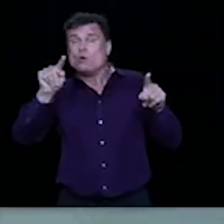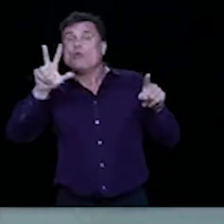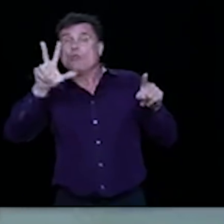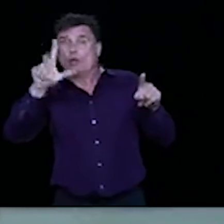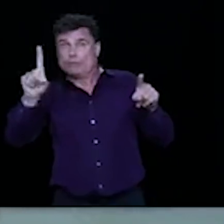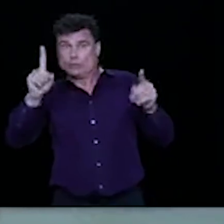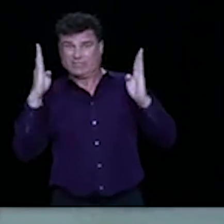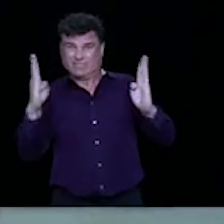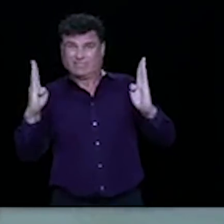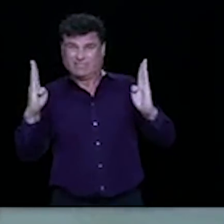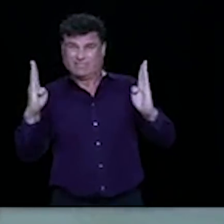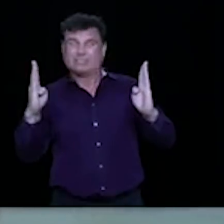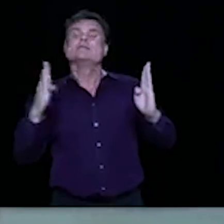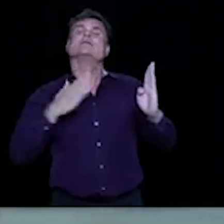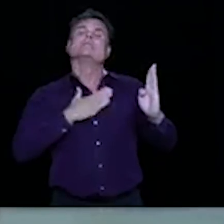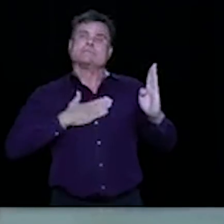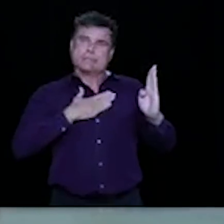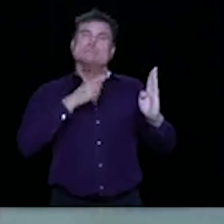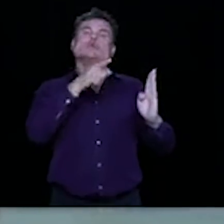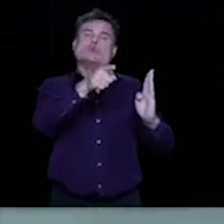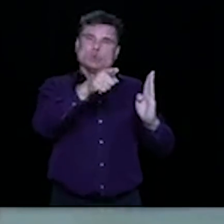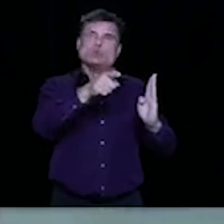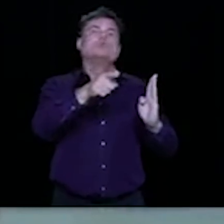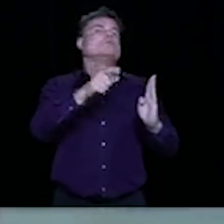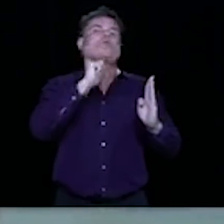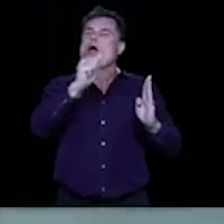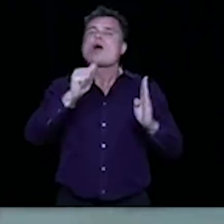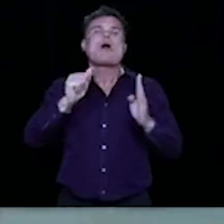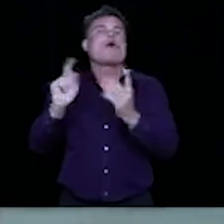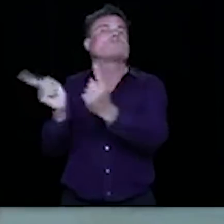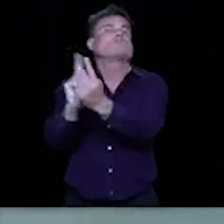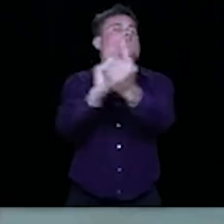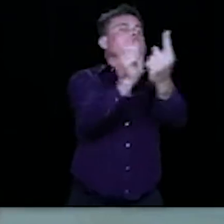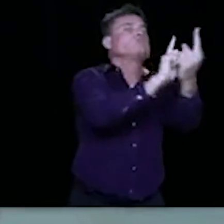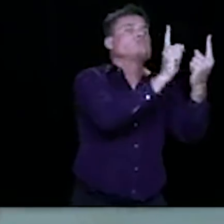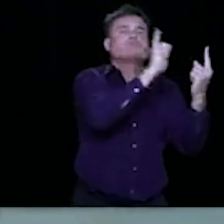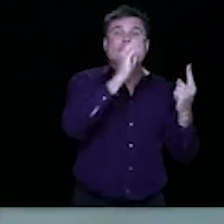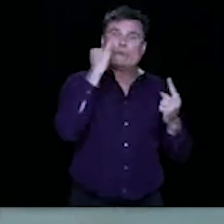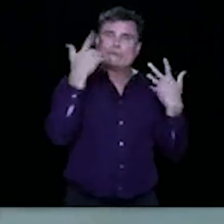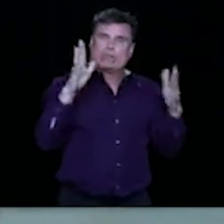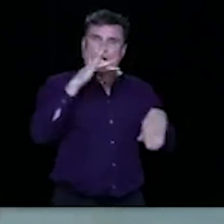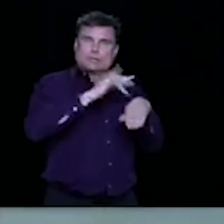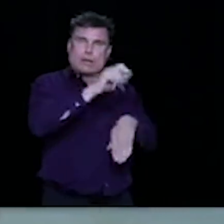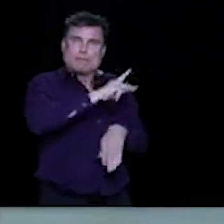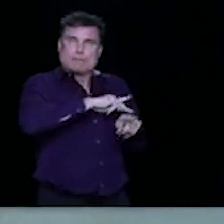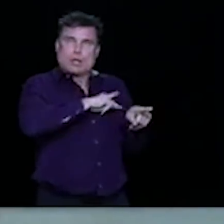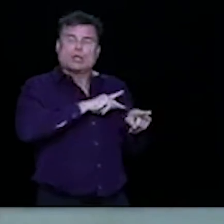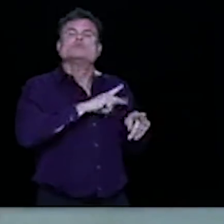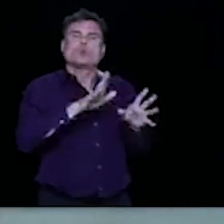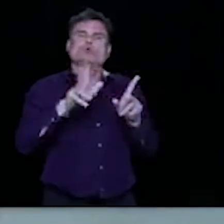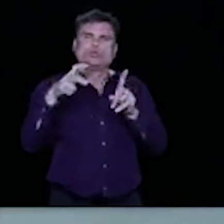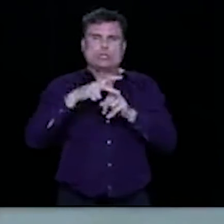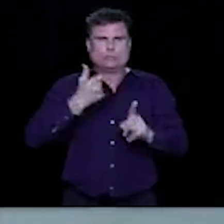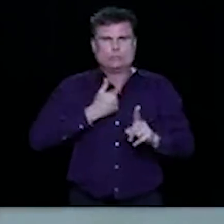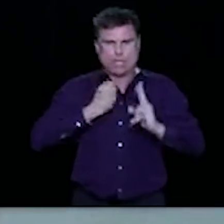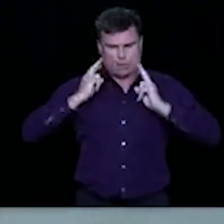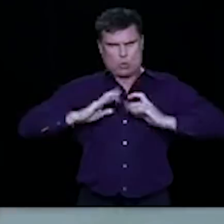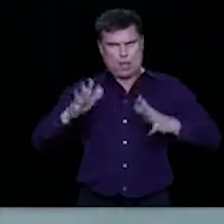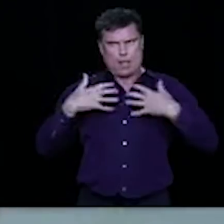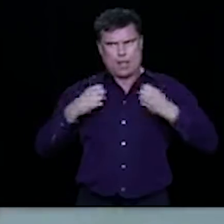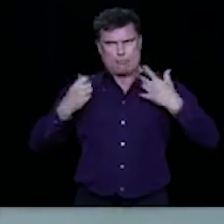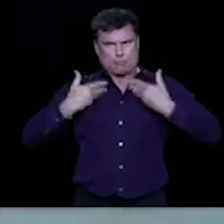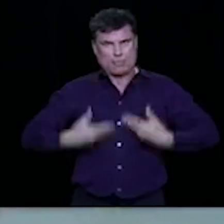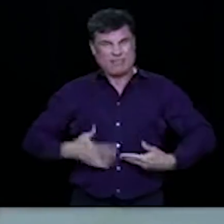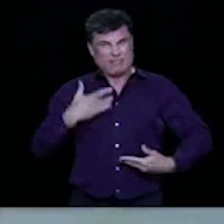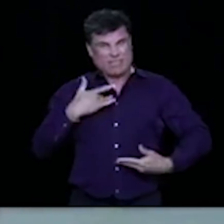with others. Monitor yourself carefully for symptoms and contact 811 immediately to get testing if you have any